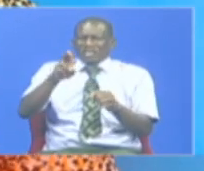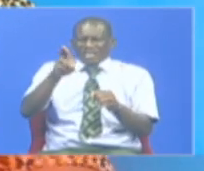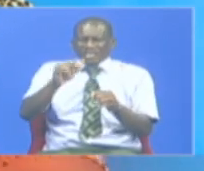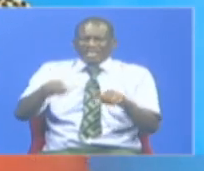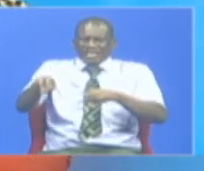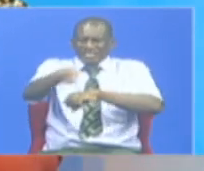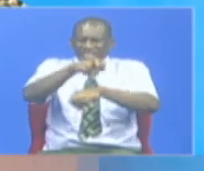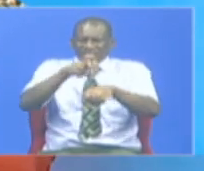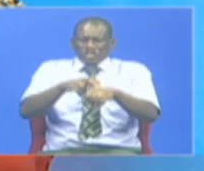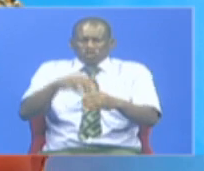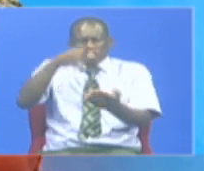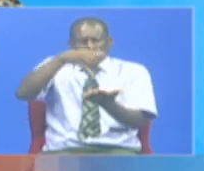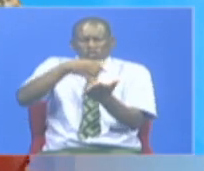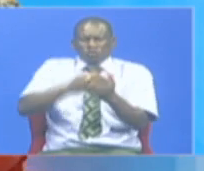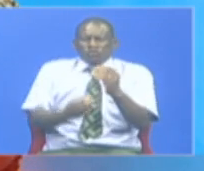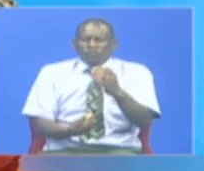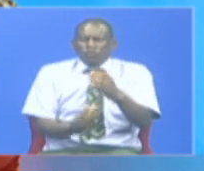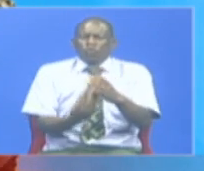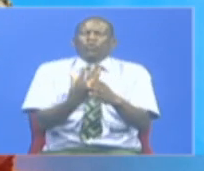National Inclusive Growth